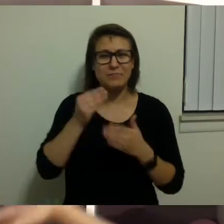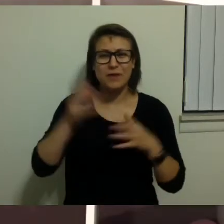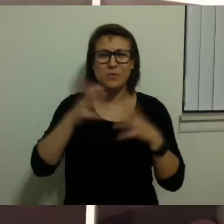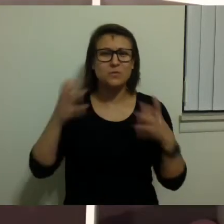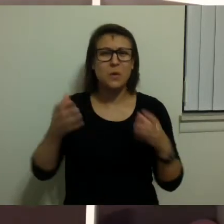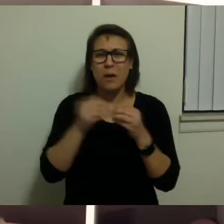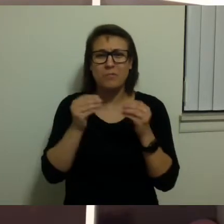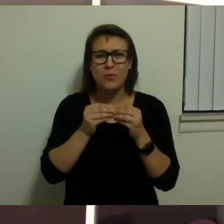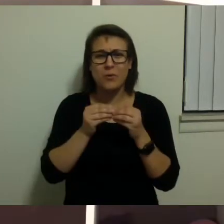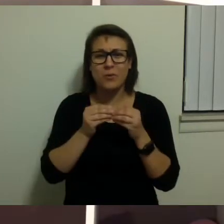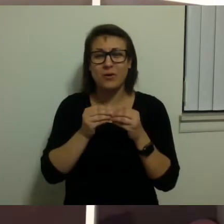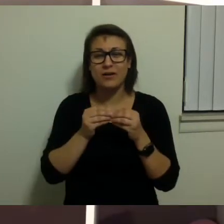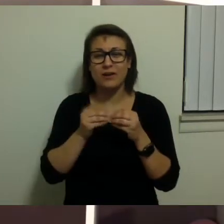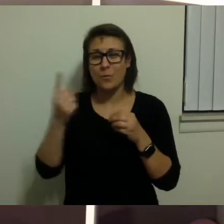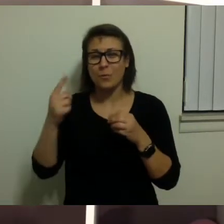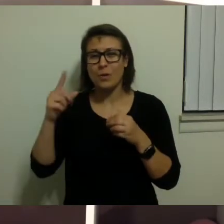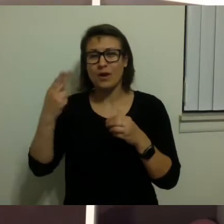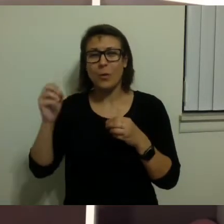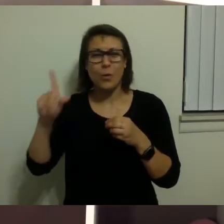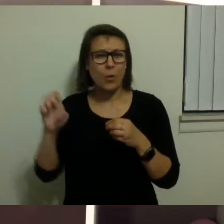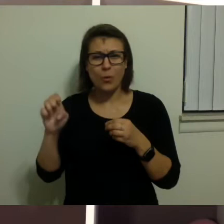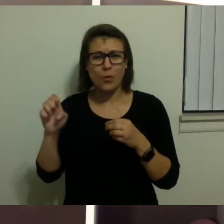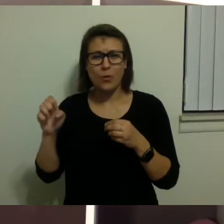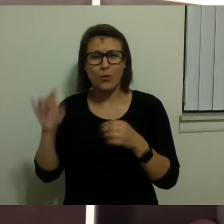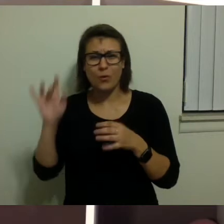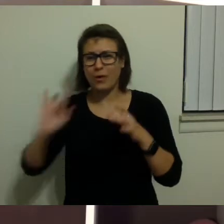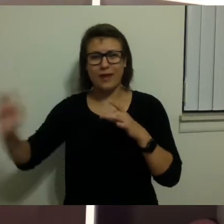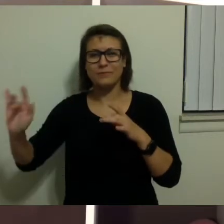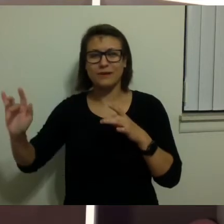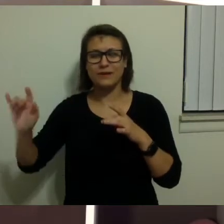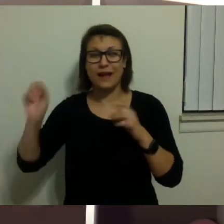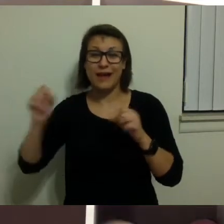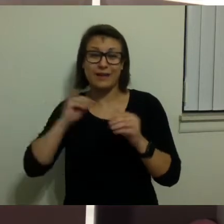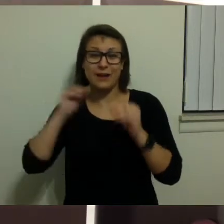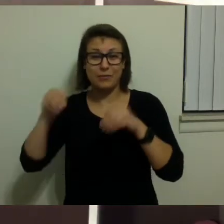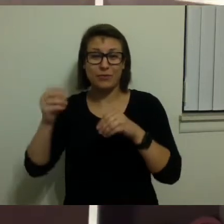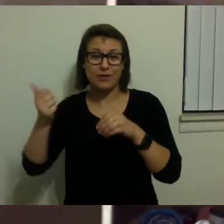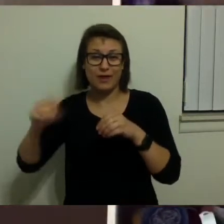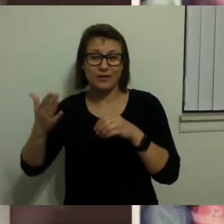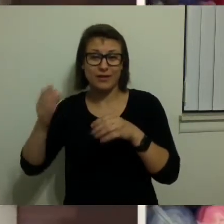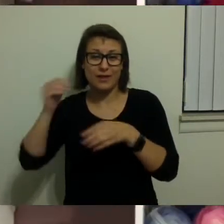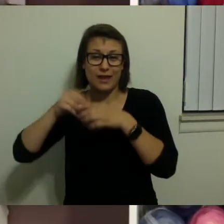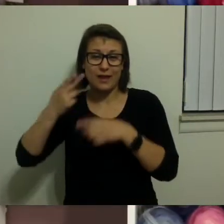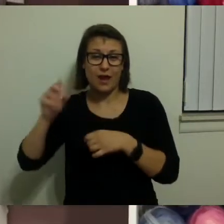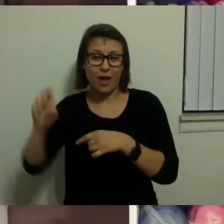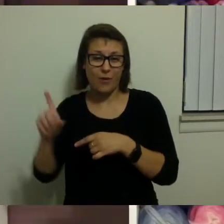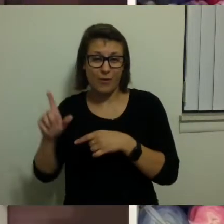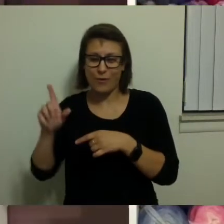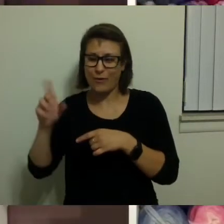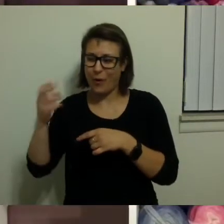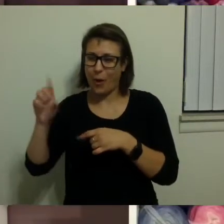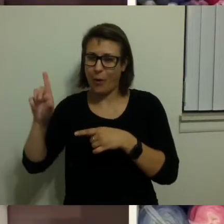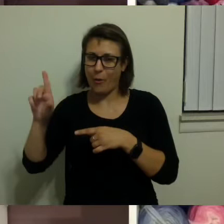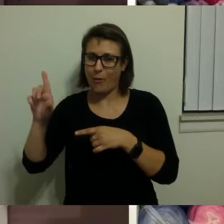I got a whole empty hole here. I can put anything in that hole. That's my sense of humor coming. I can